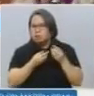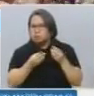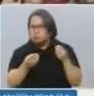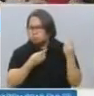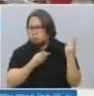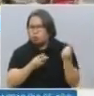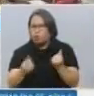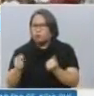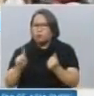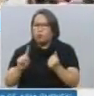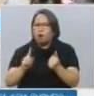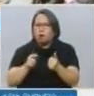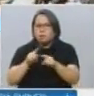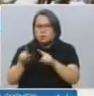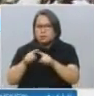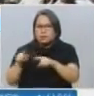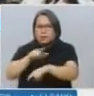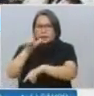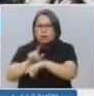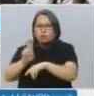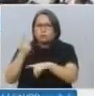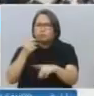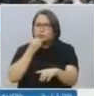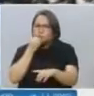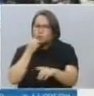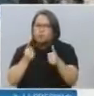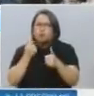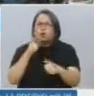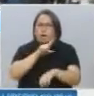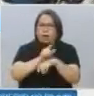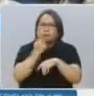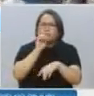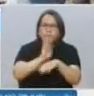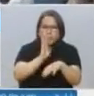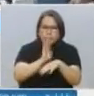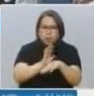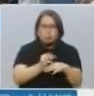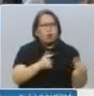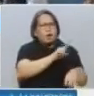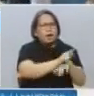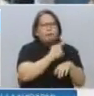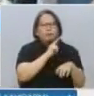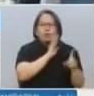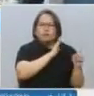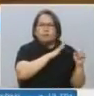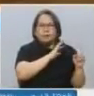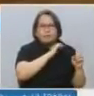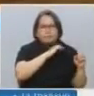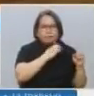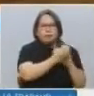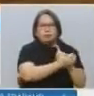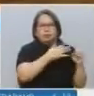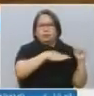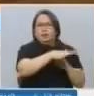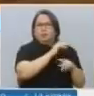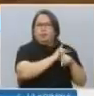land requirements for food, housing, business, and environmental conservation. We